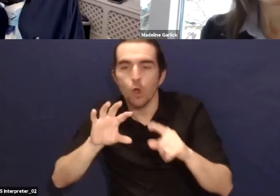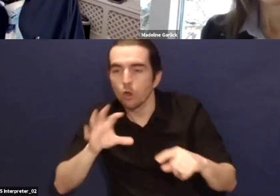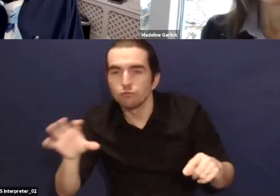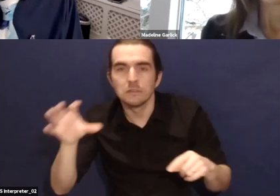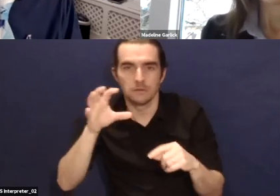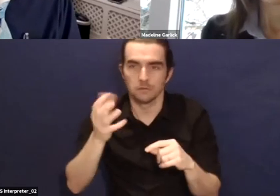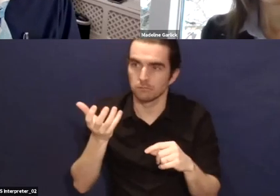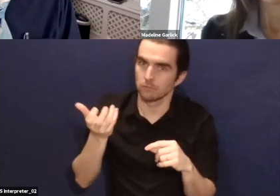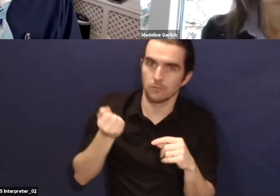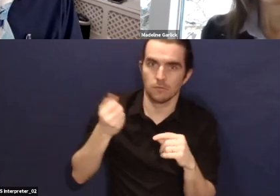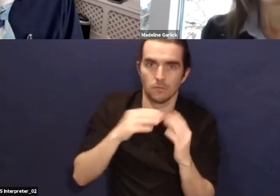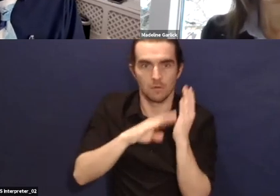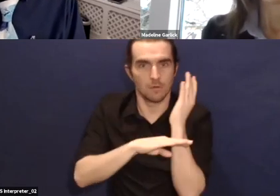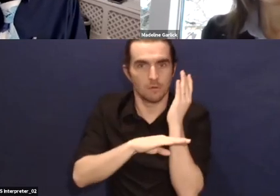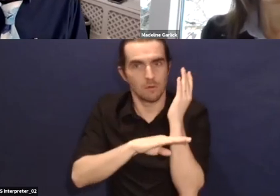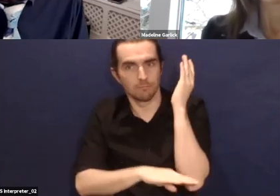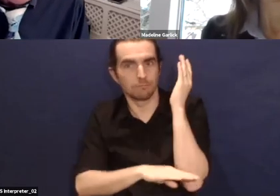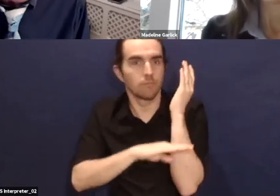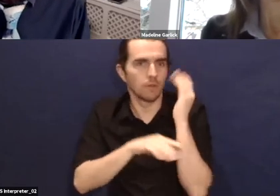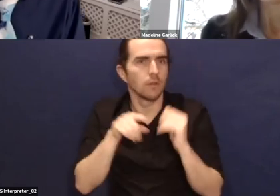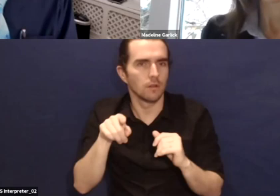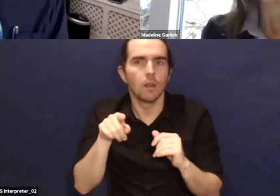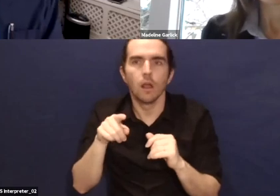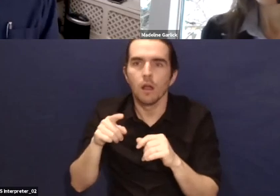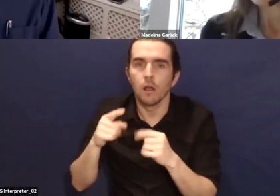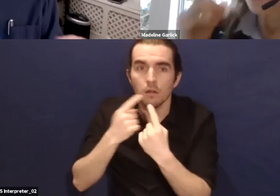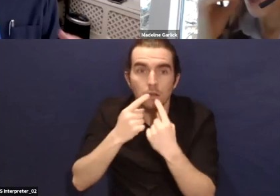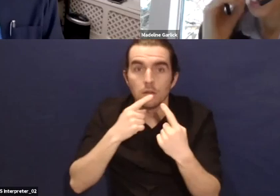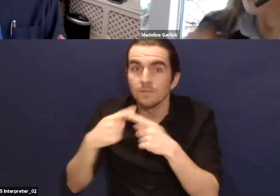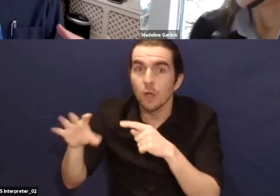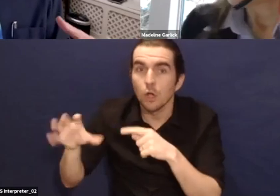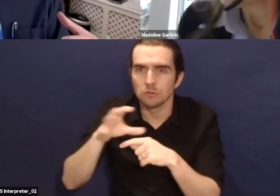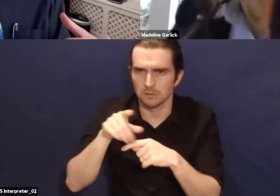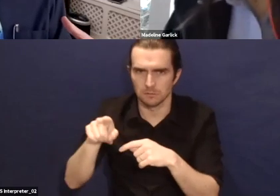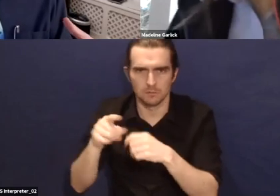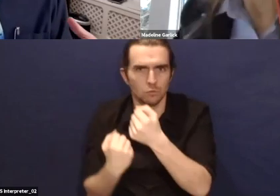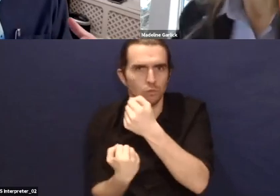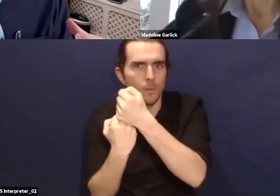85 million persons of concern, okay? But that was a very